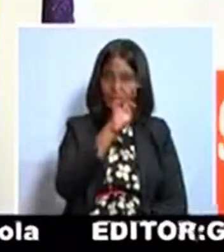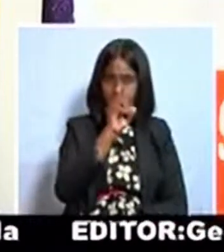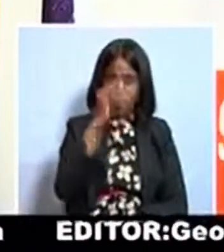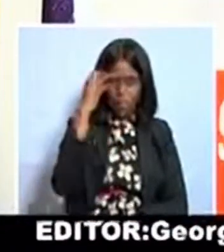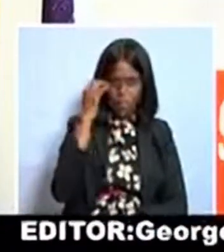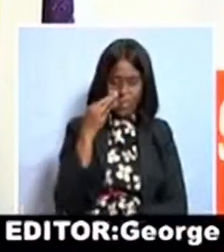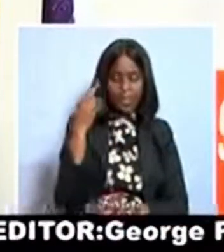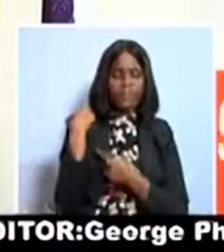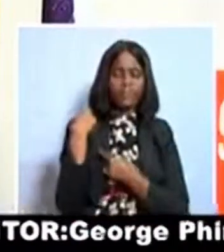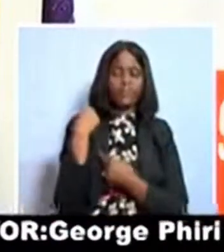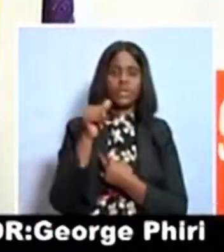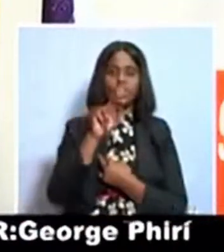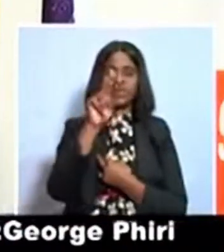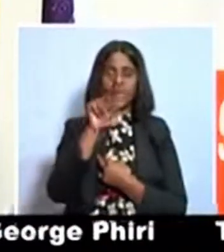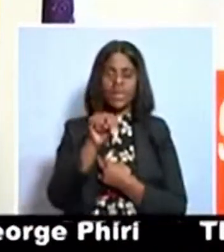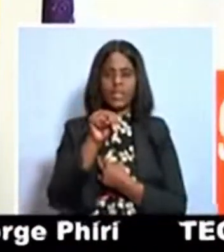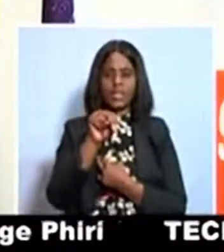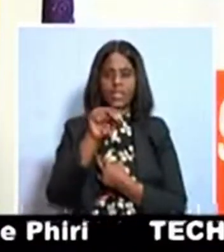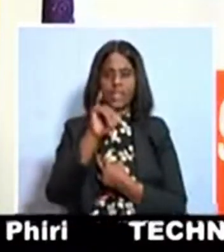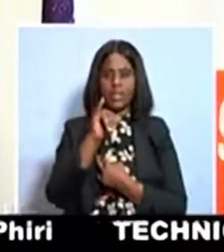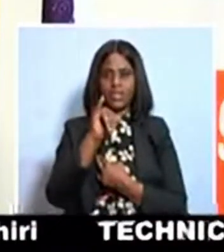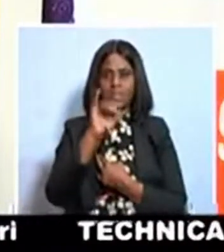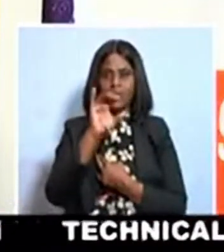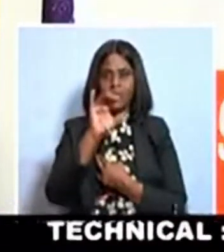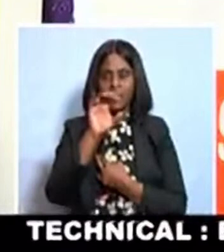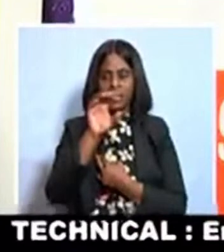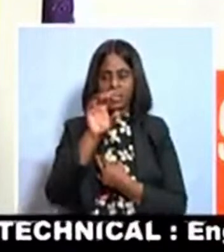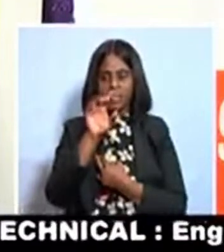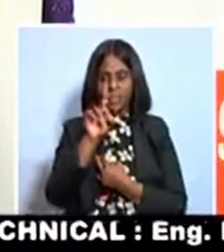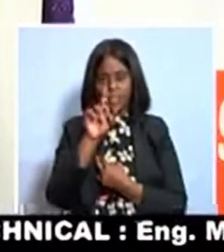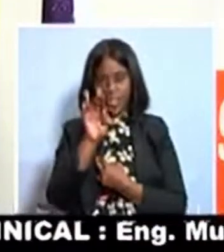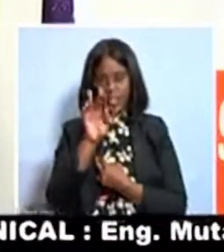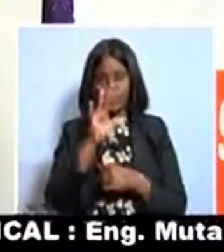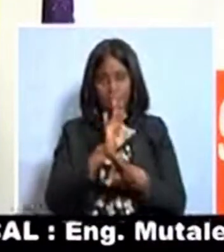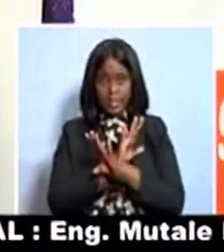Charge, United Nations Capital Development Fund, UNCDF,